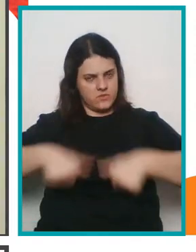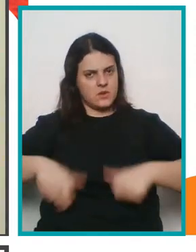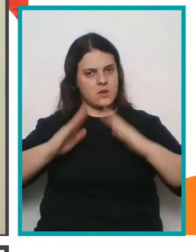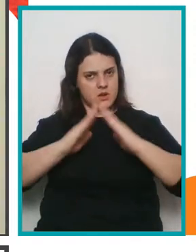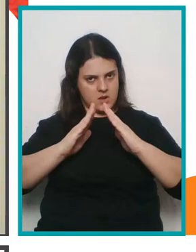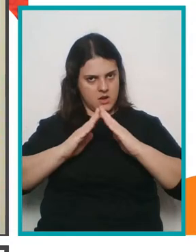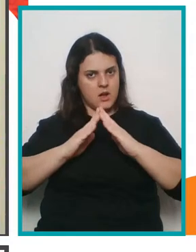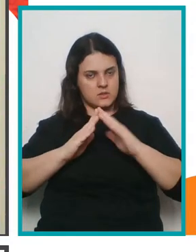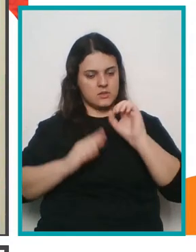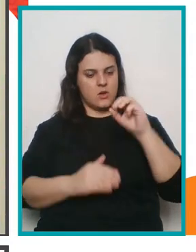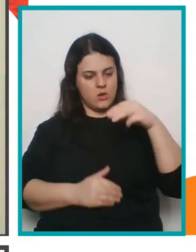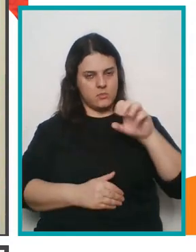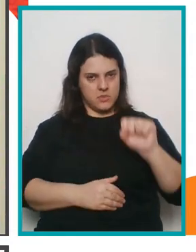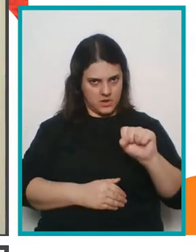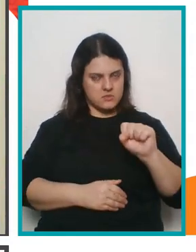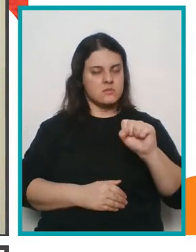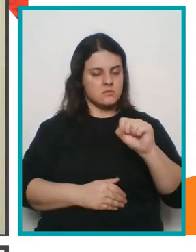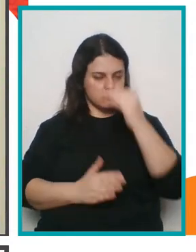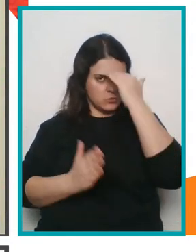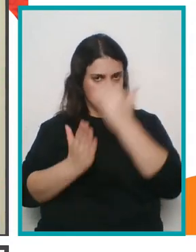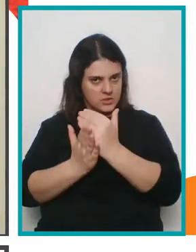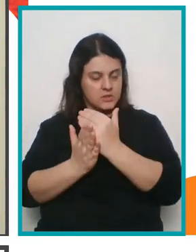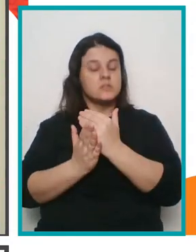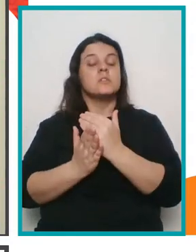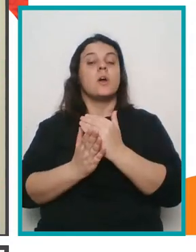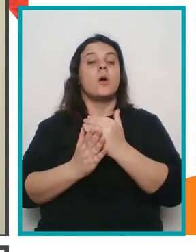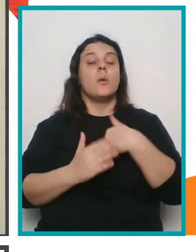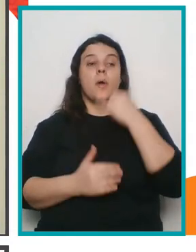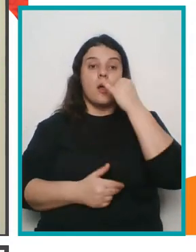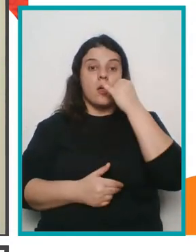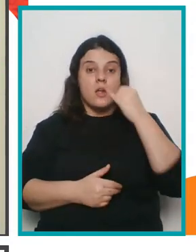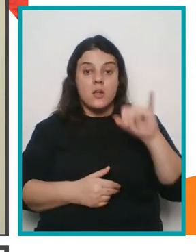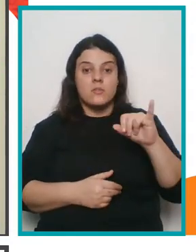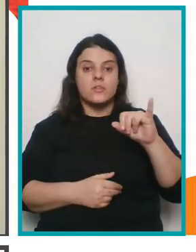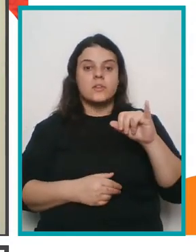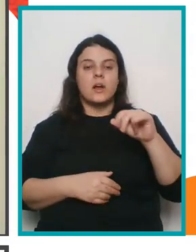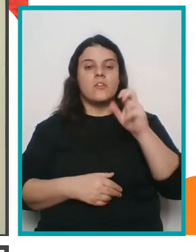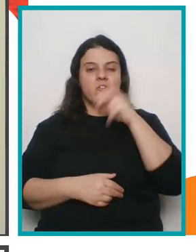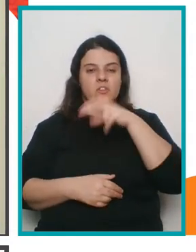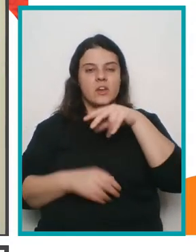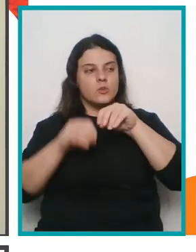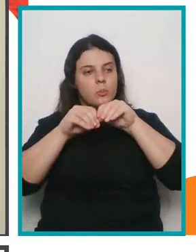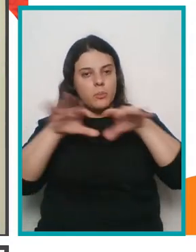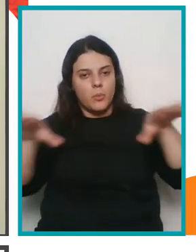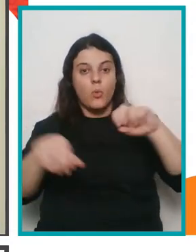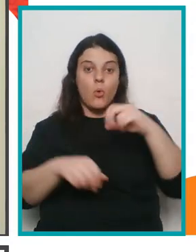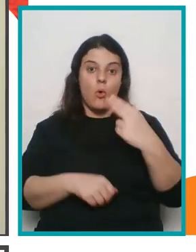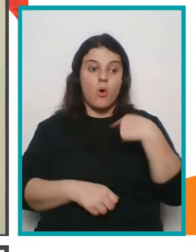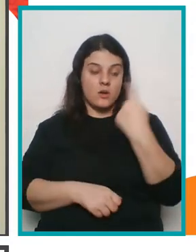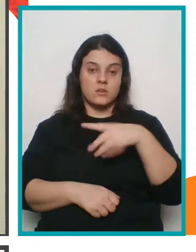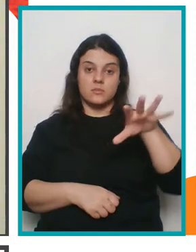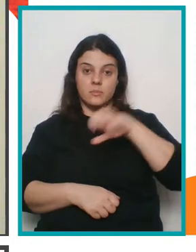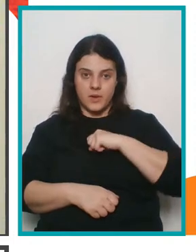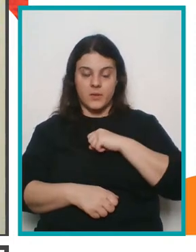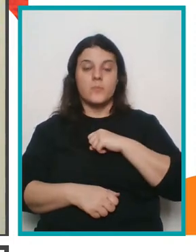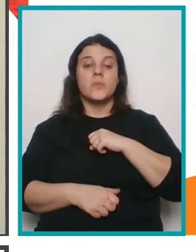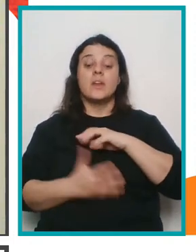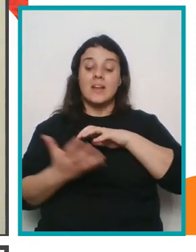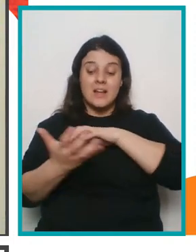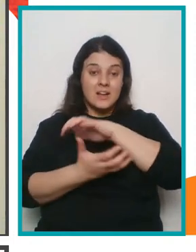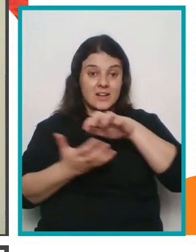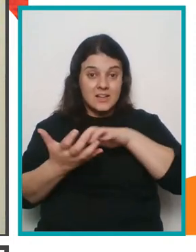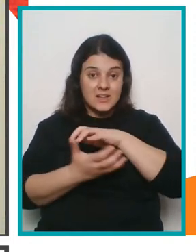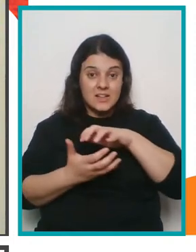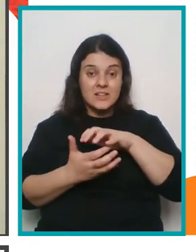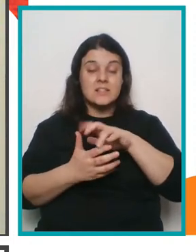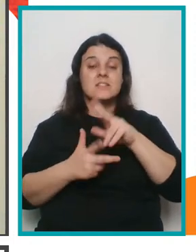crisis. So we realized that this was a pandemic, this was a crisis, and we had to follow